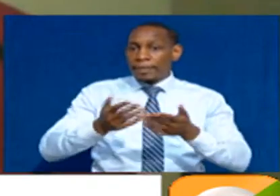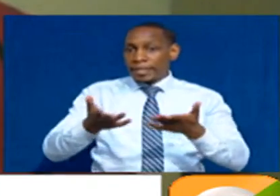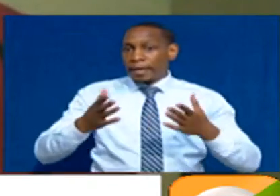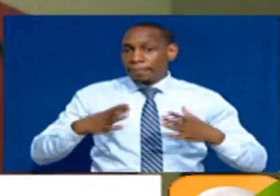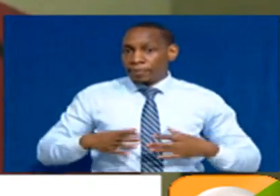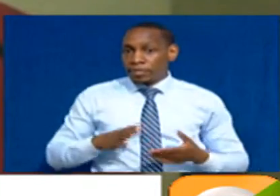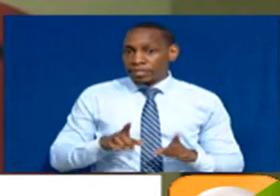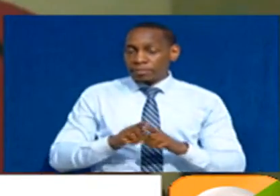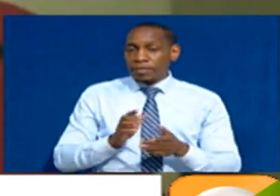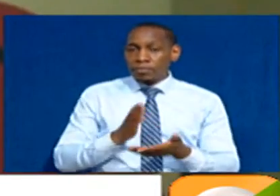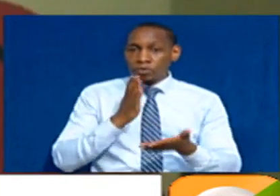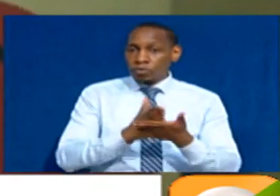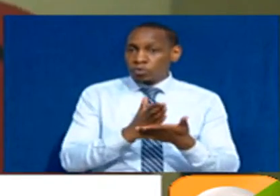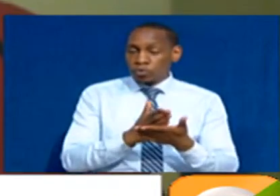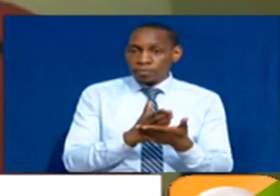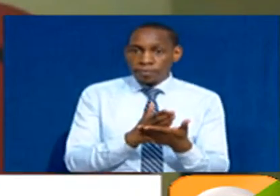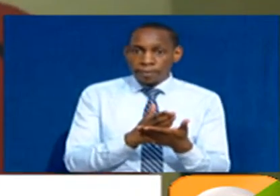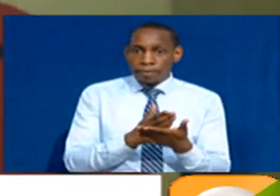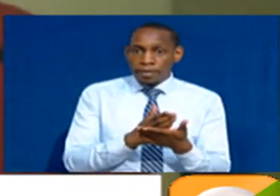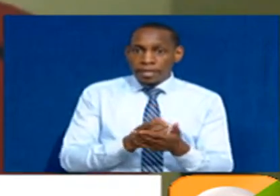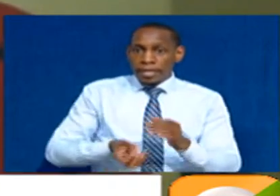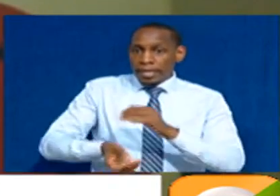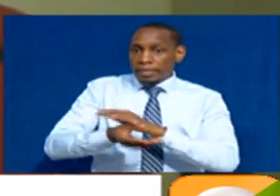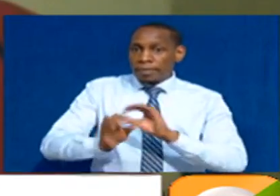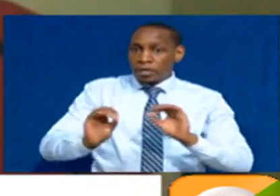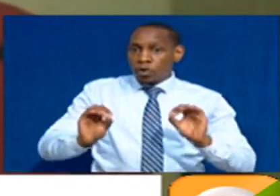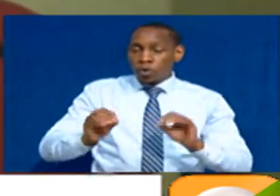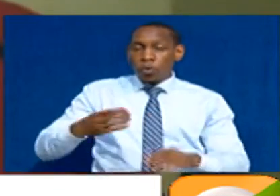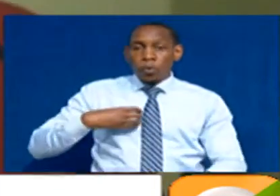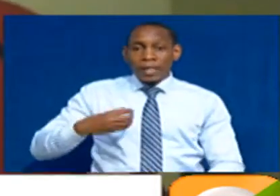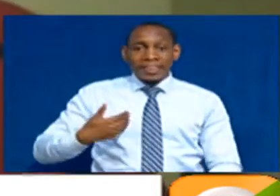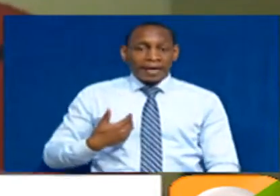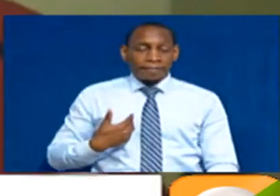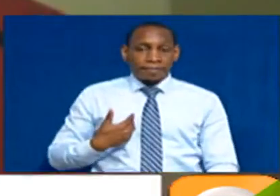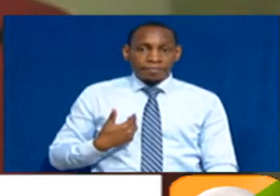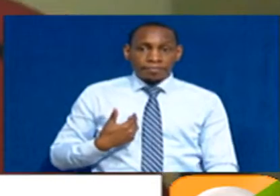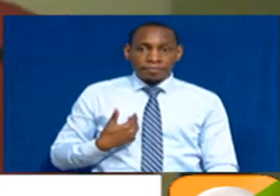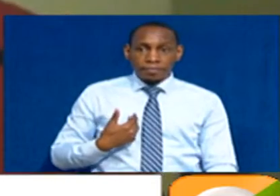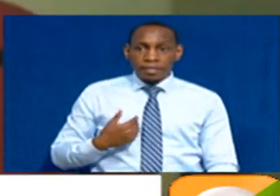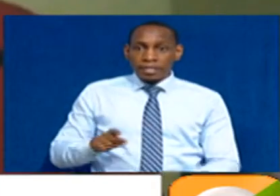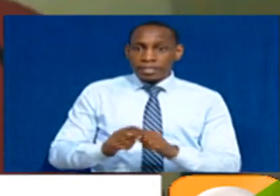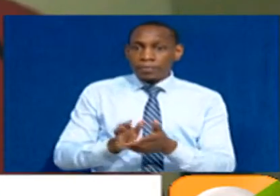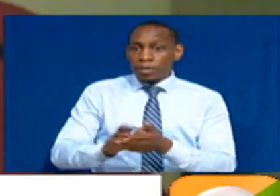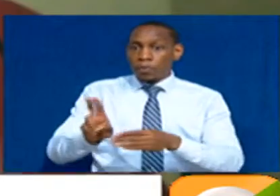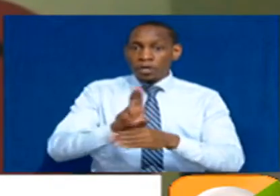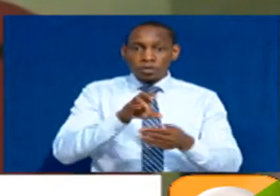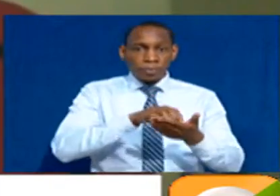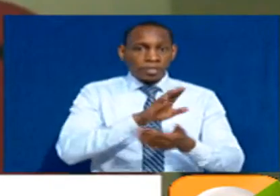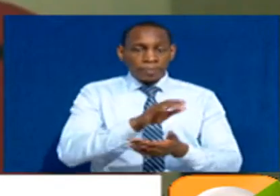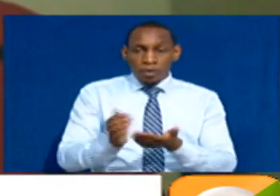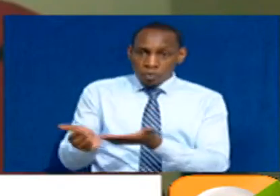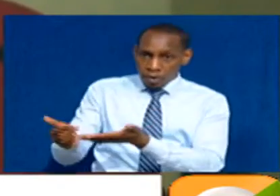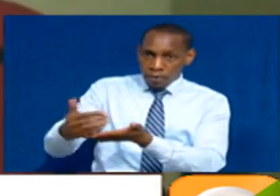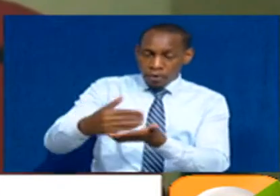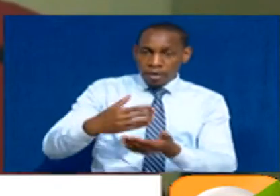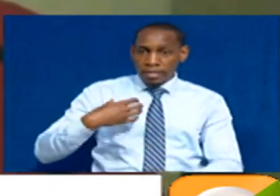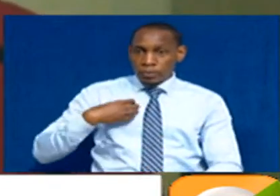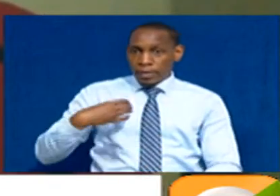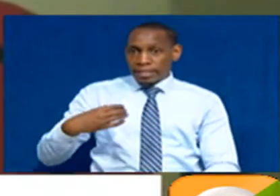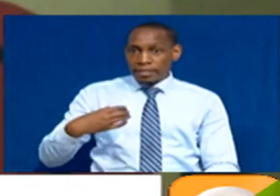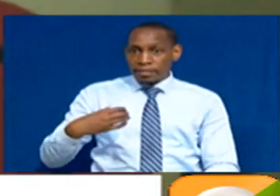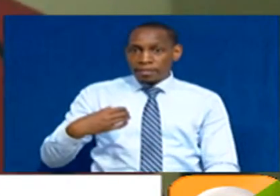people who were found to have, you know, unexplained wealth or had used their position, you know, to accumulate